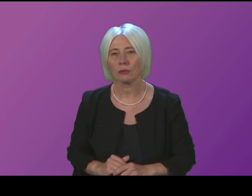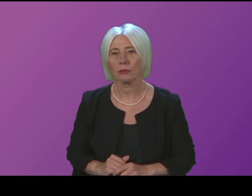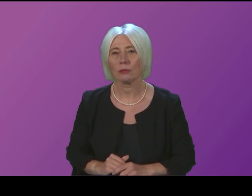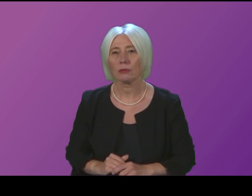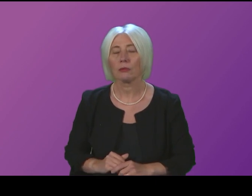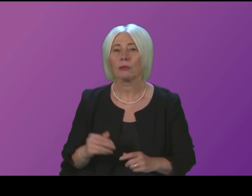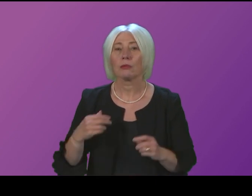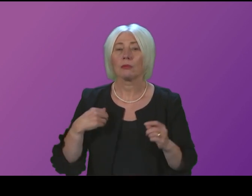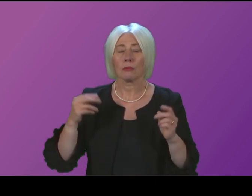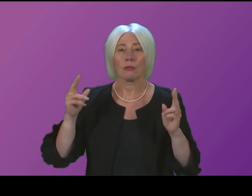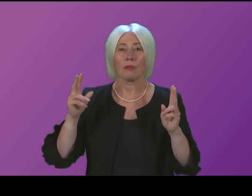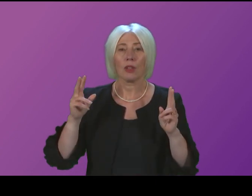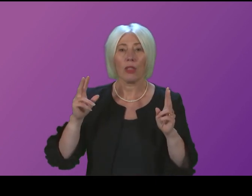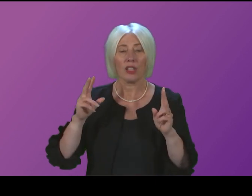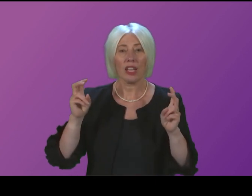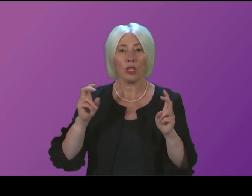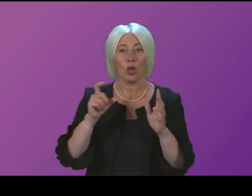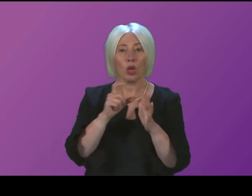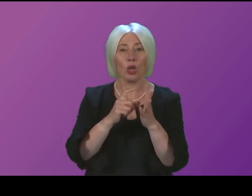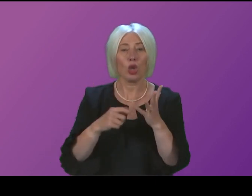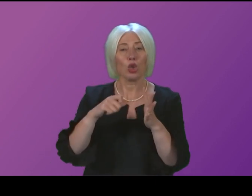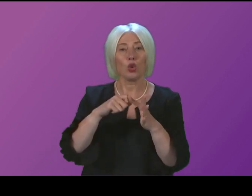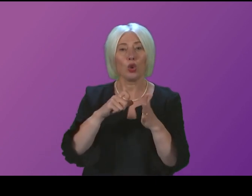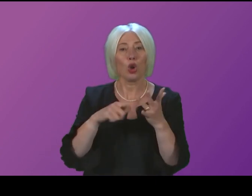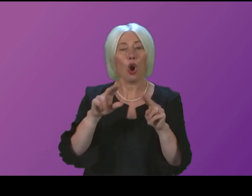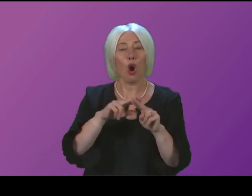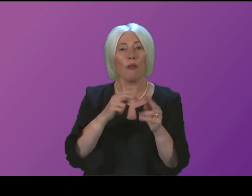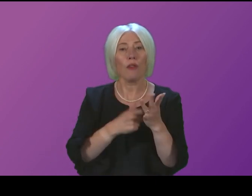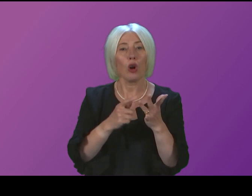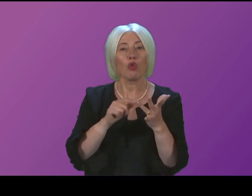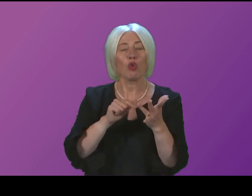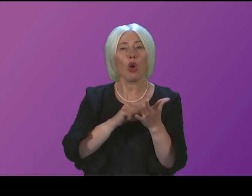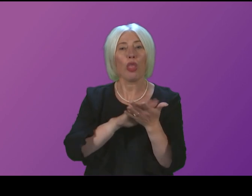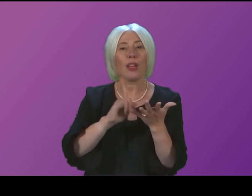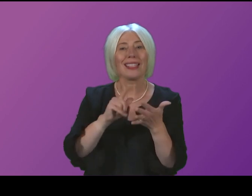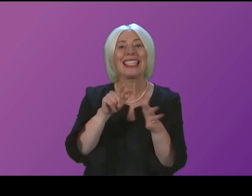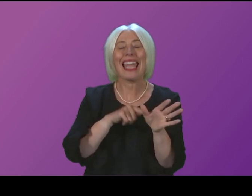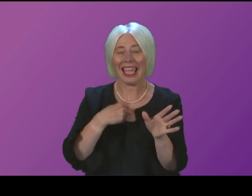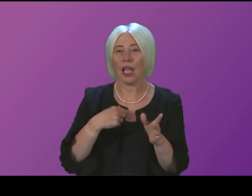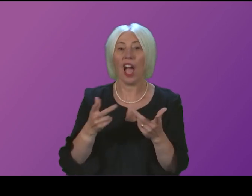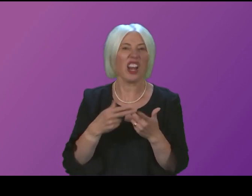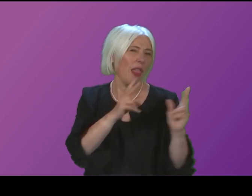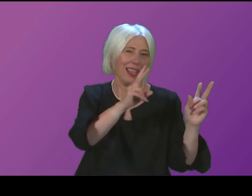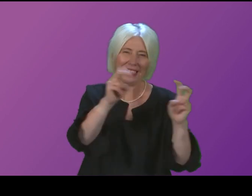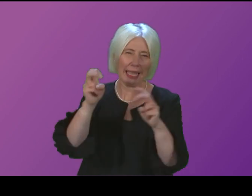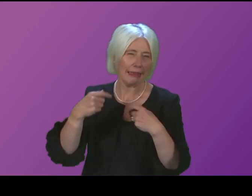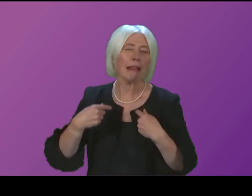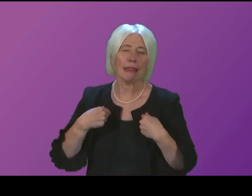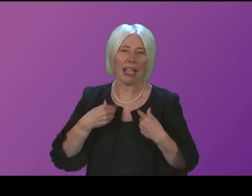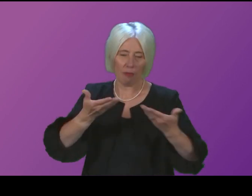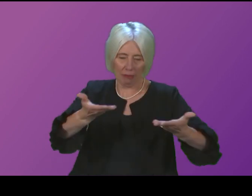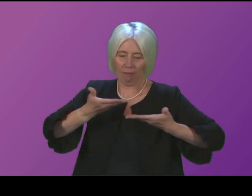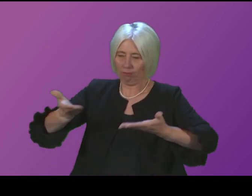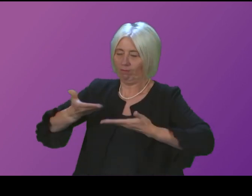The title of Duke of Rothesay and the other Scottish titles which I've had the honour to carry for so